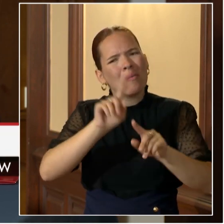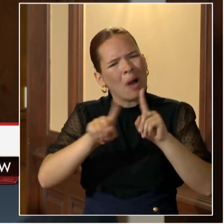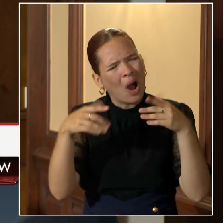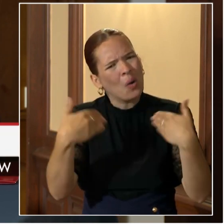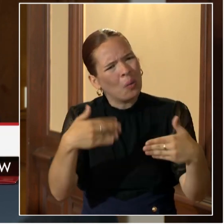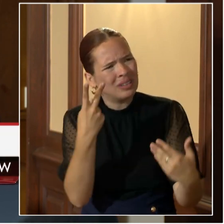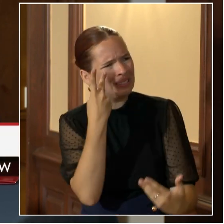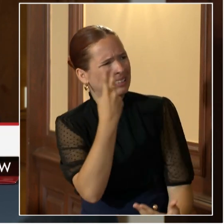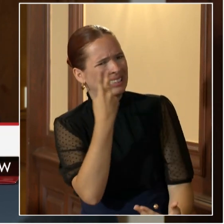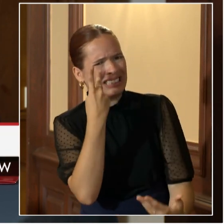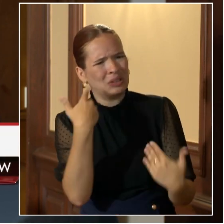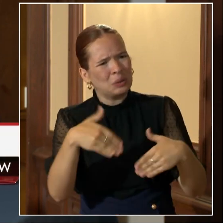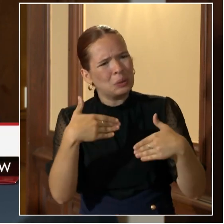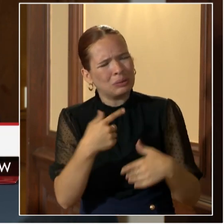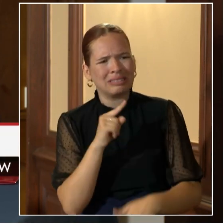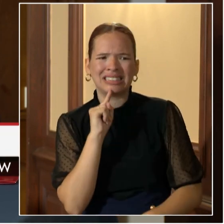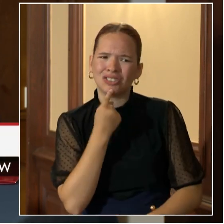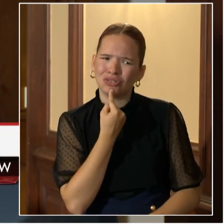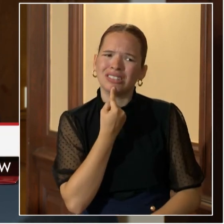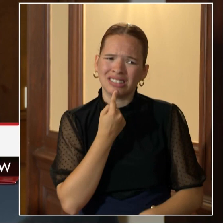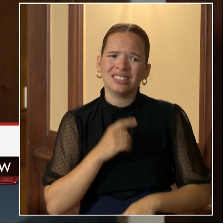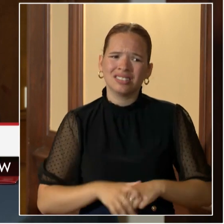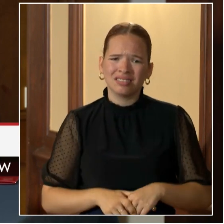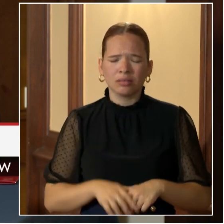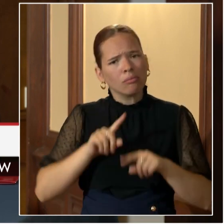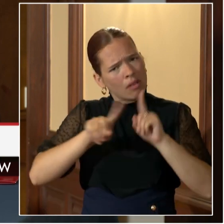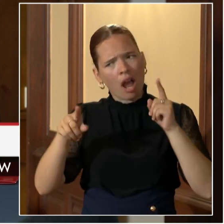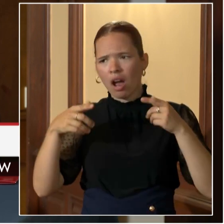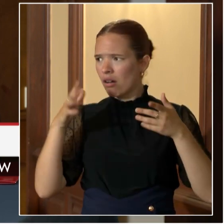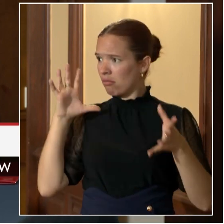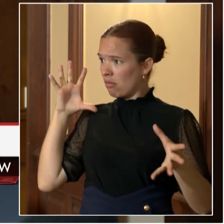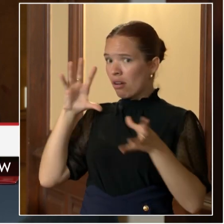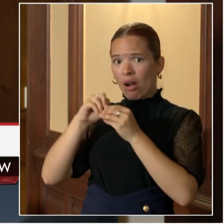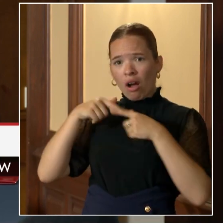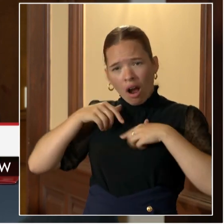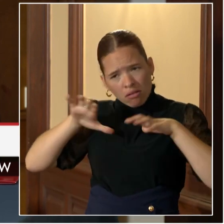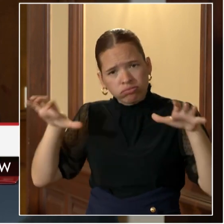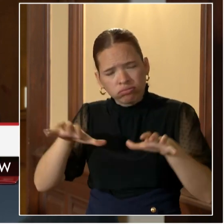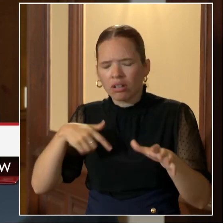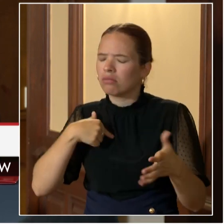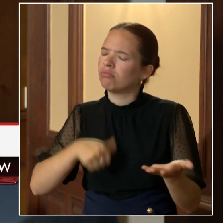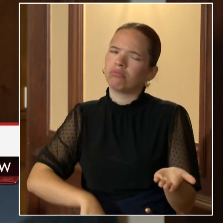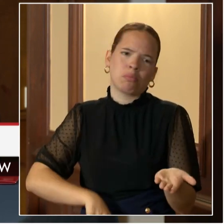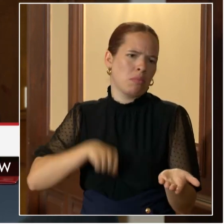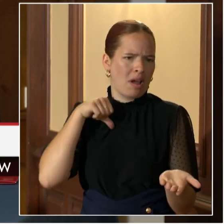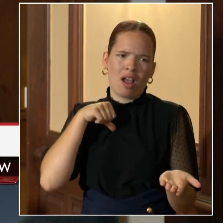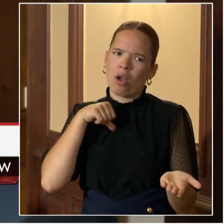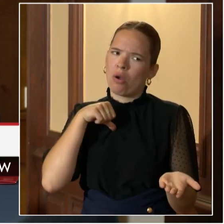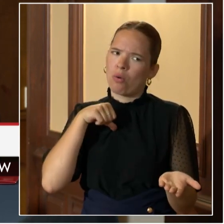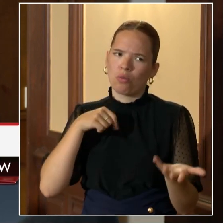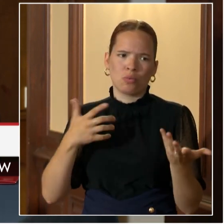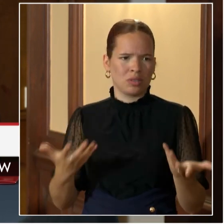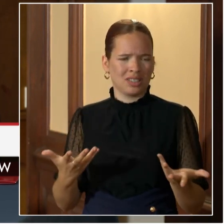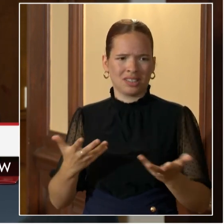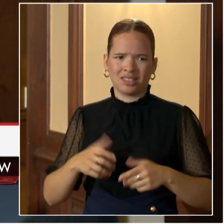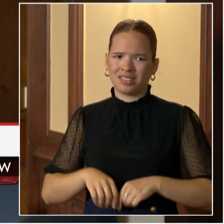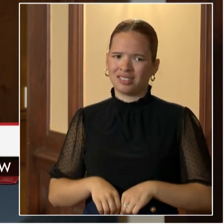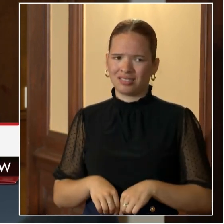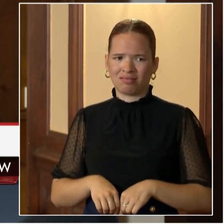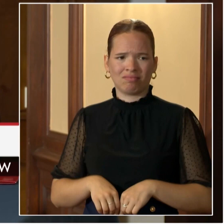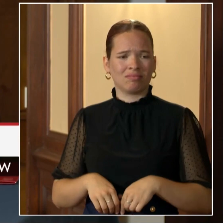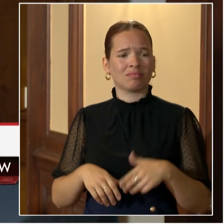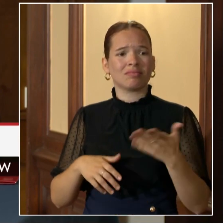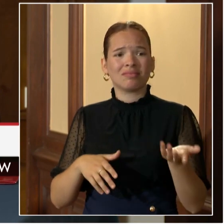scratching the surface. If we're able to pay a couple of students to let them stay on so they can get trained for a better job, if we're able to do more